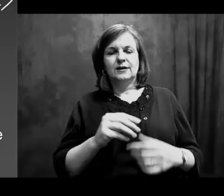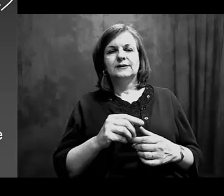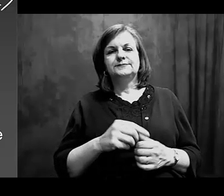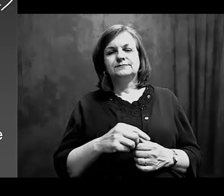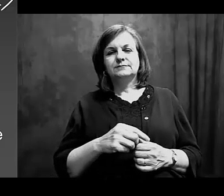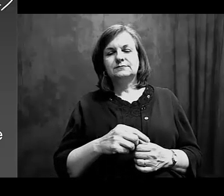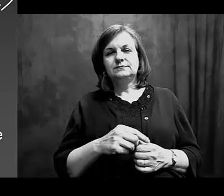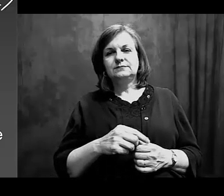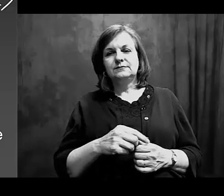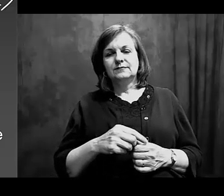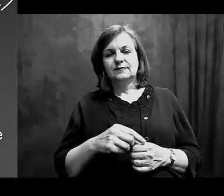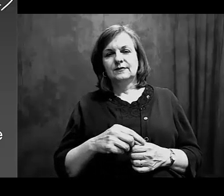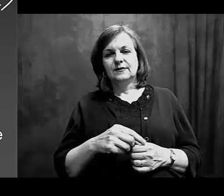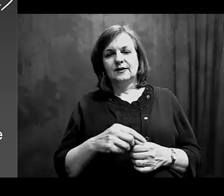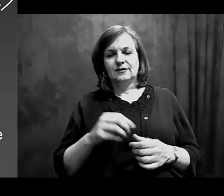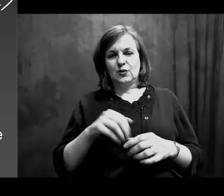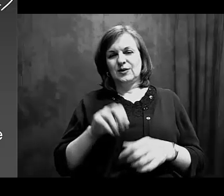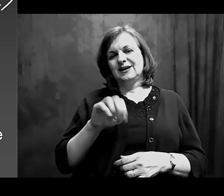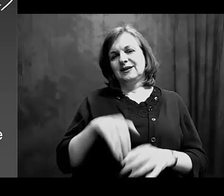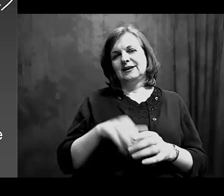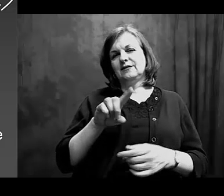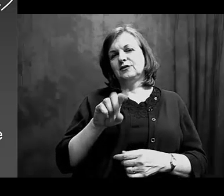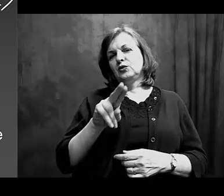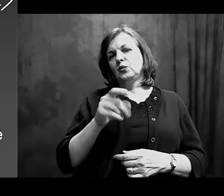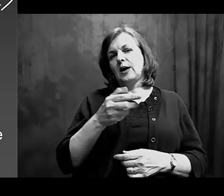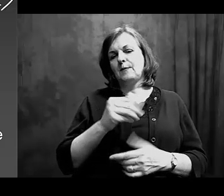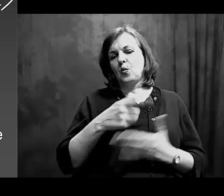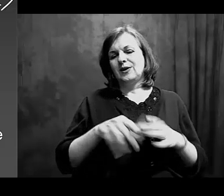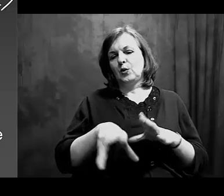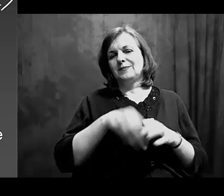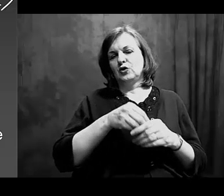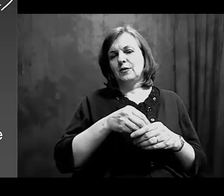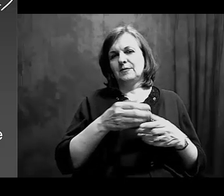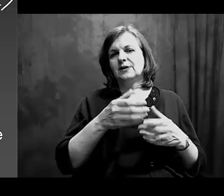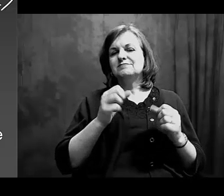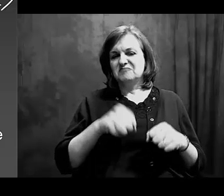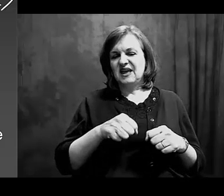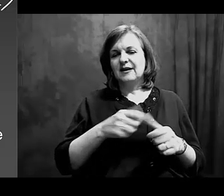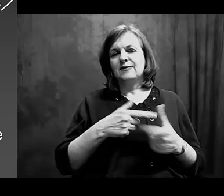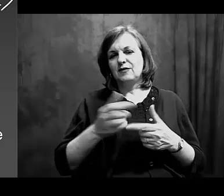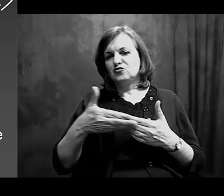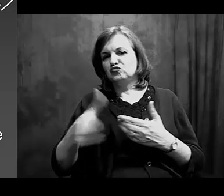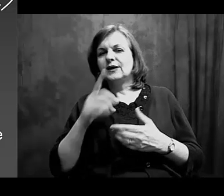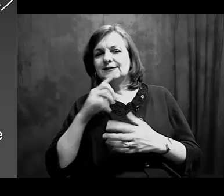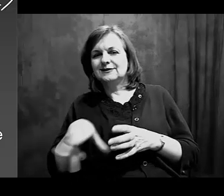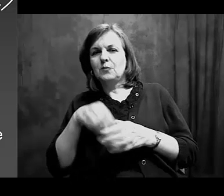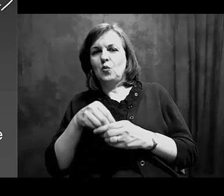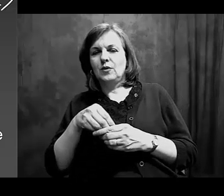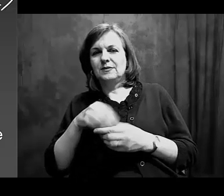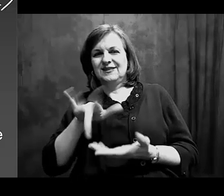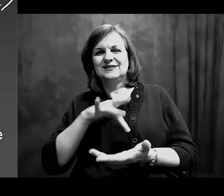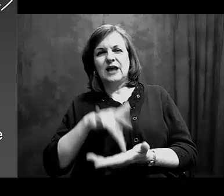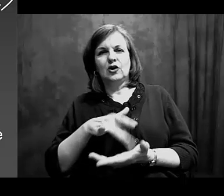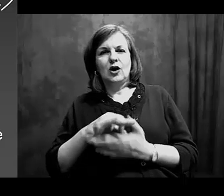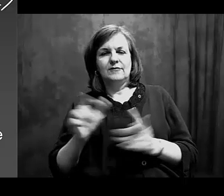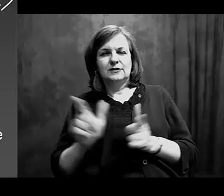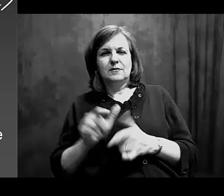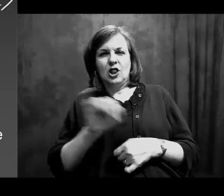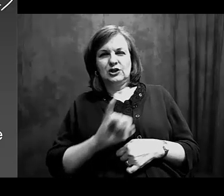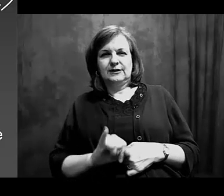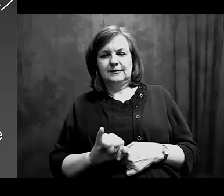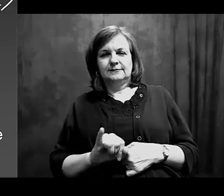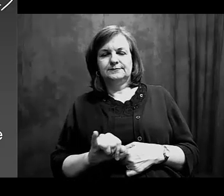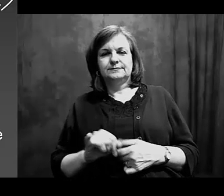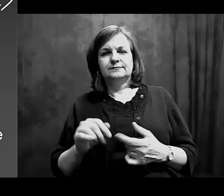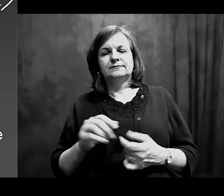chemical absorption and digestion of nutrients and water is going to occur here. So after